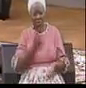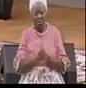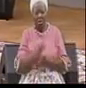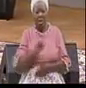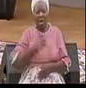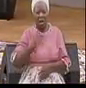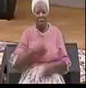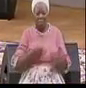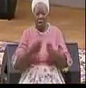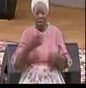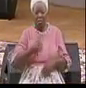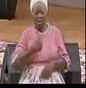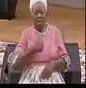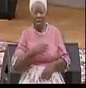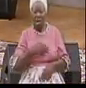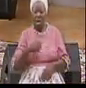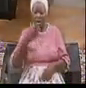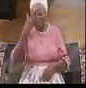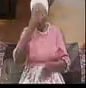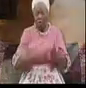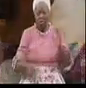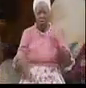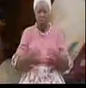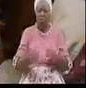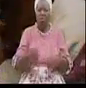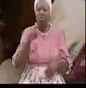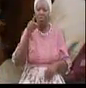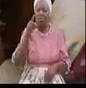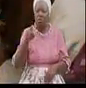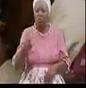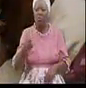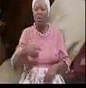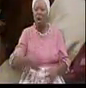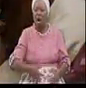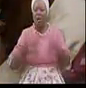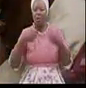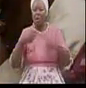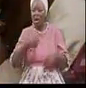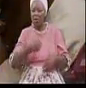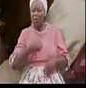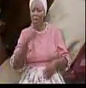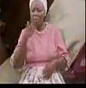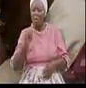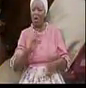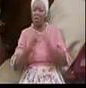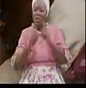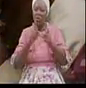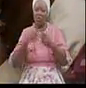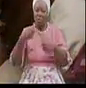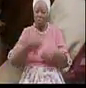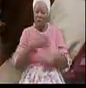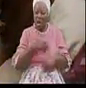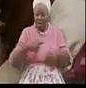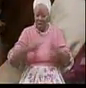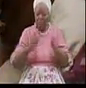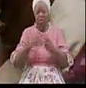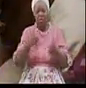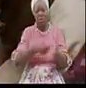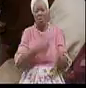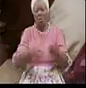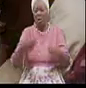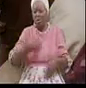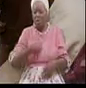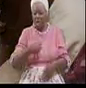I can go the right direction. You're annoying me by talking to me and trying to correct me.